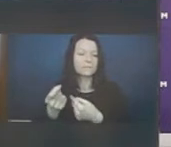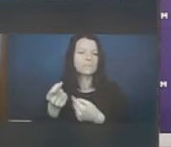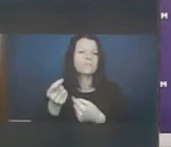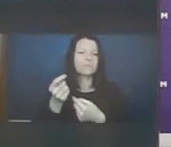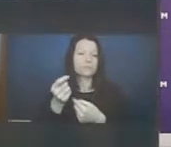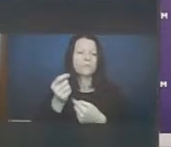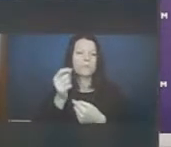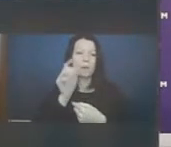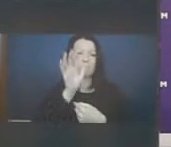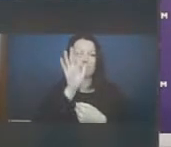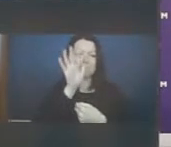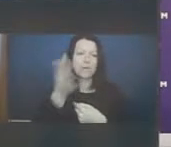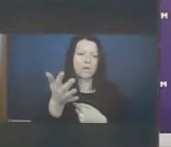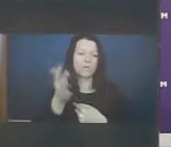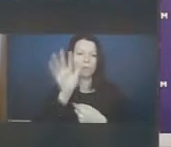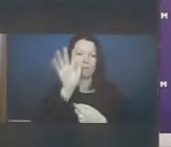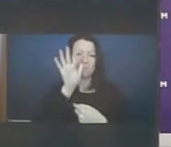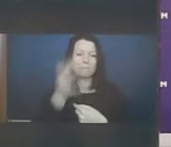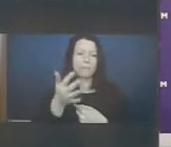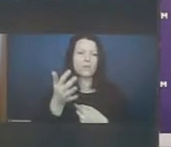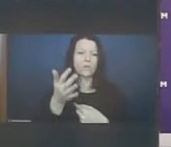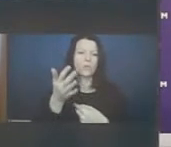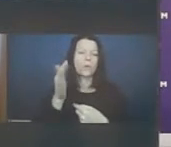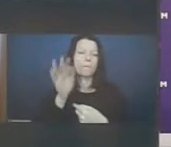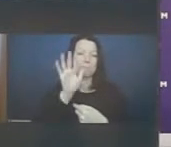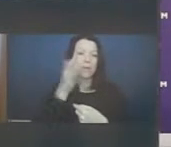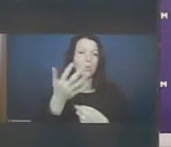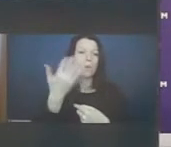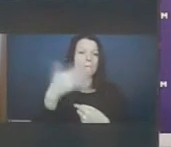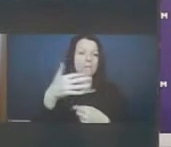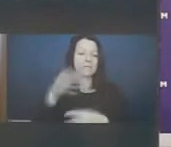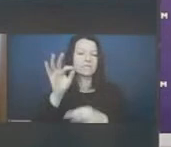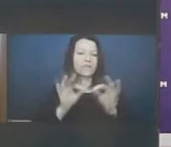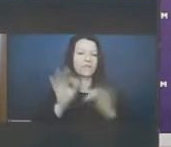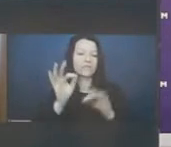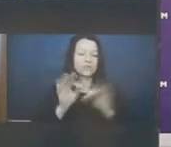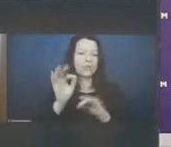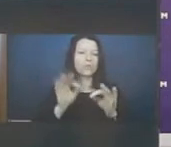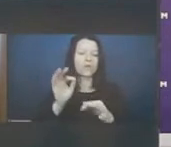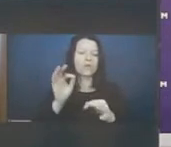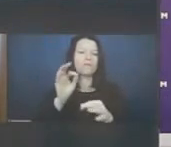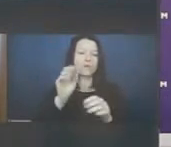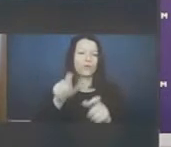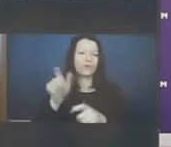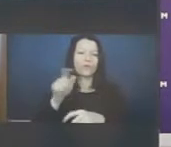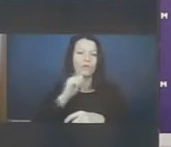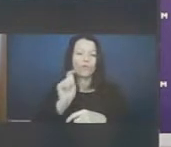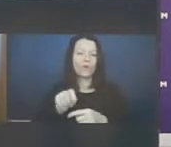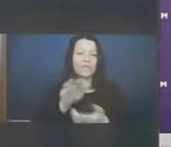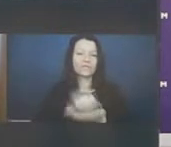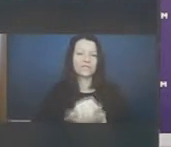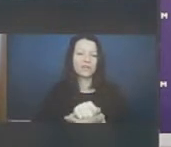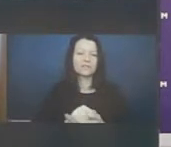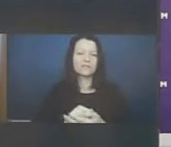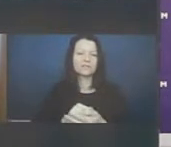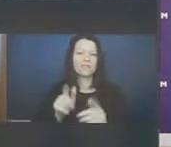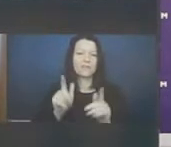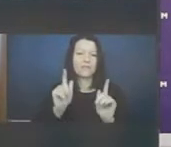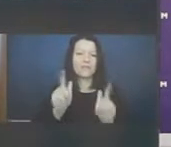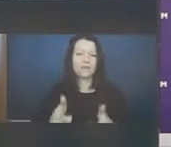we take 5 years? In 5 years' time, 50% of the Ukrainian persons with